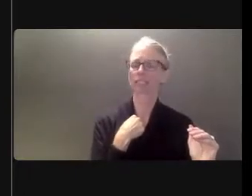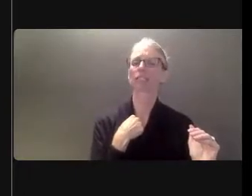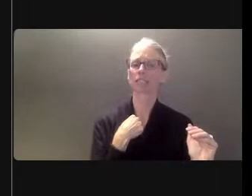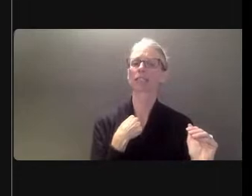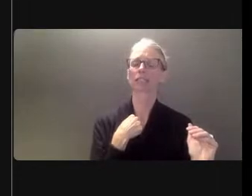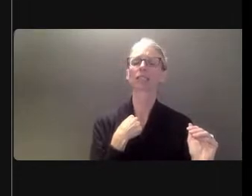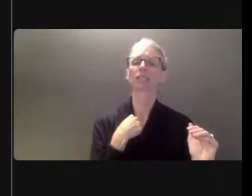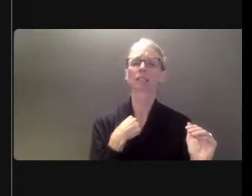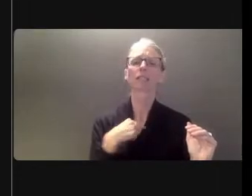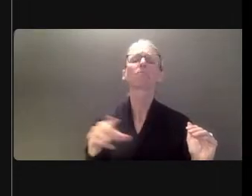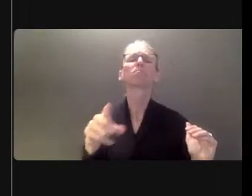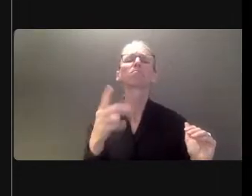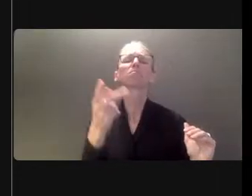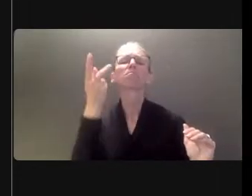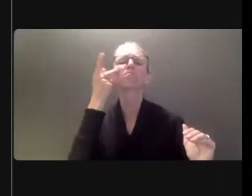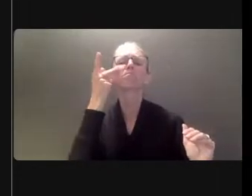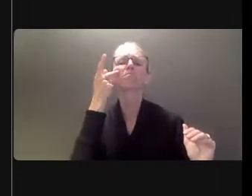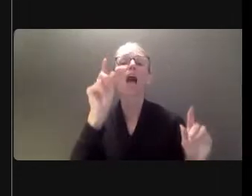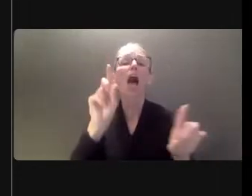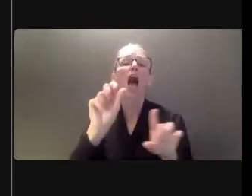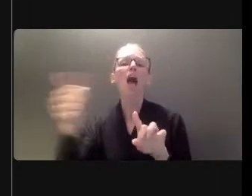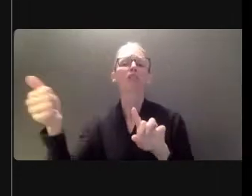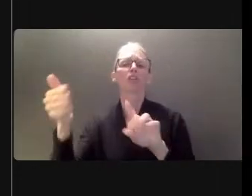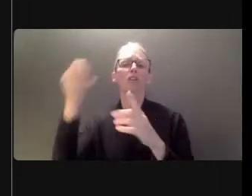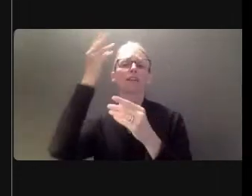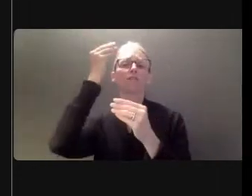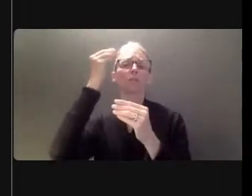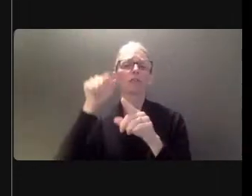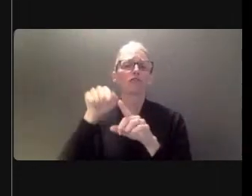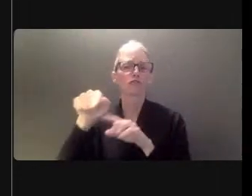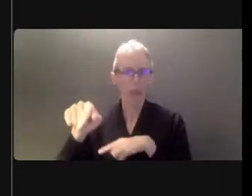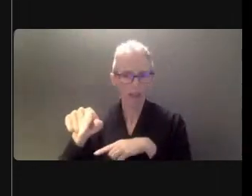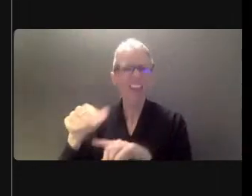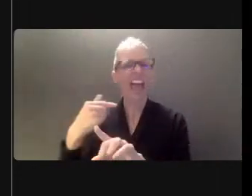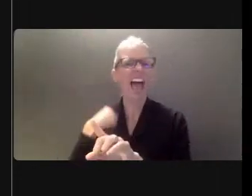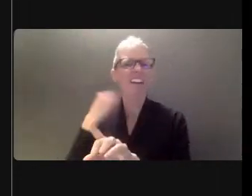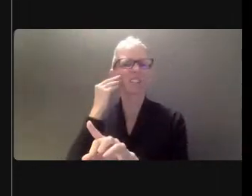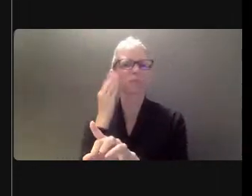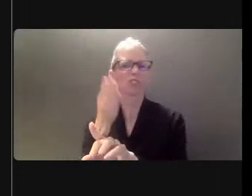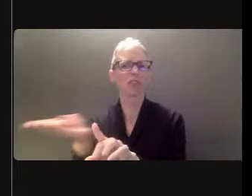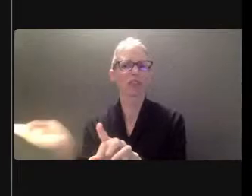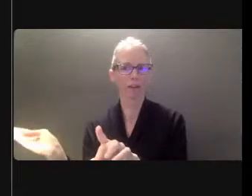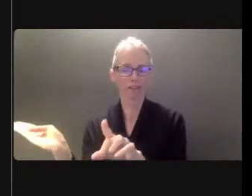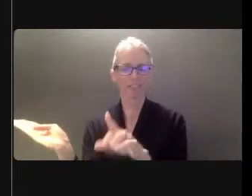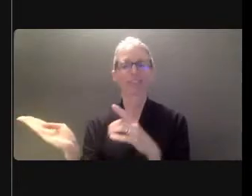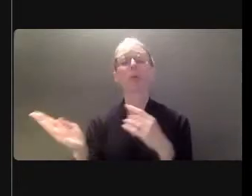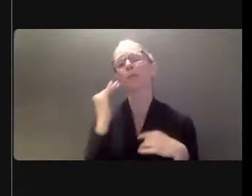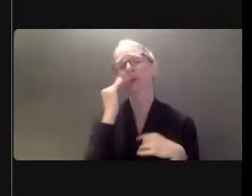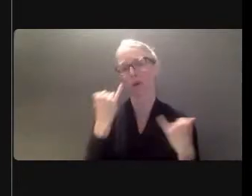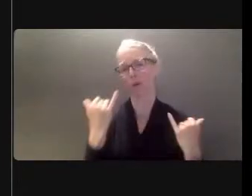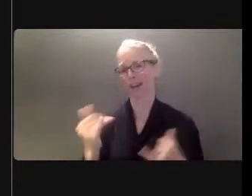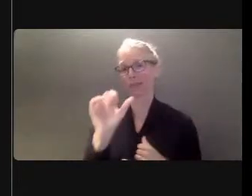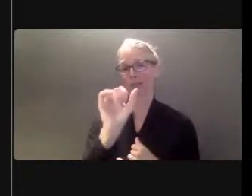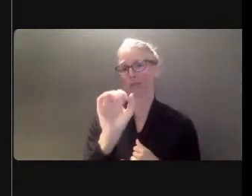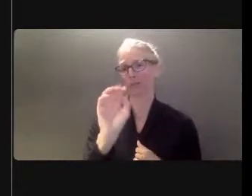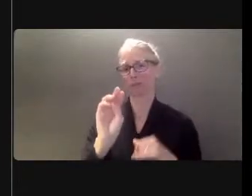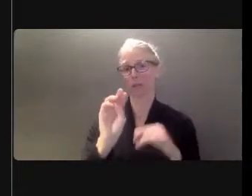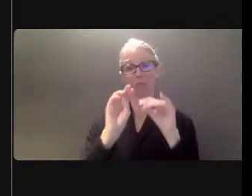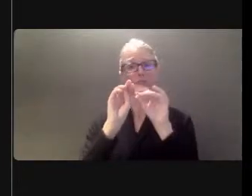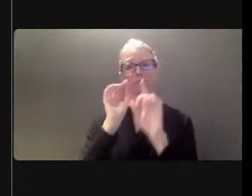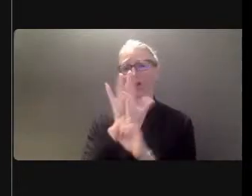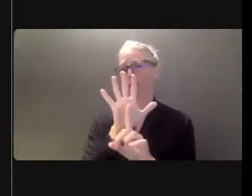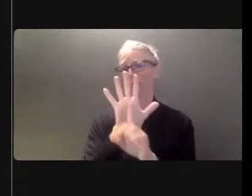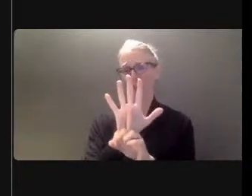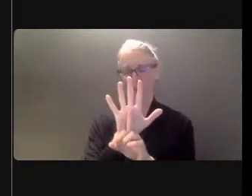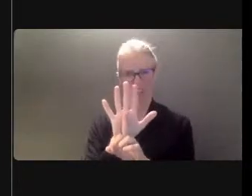and facilitators from other sources of information. With the rising interest in social media, we quickly landed on YouTube videos.